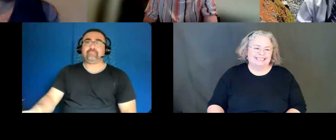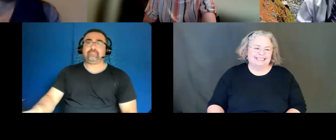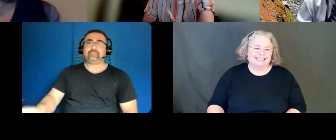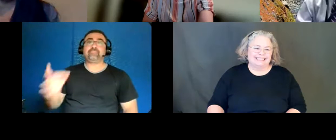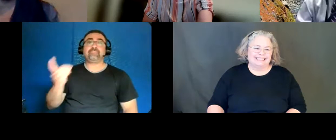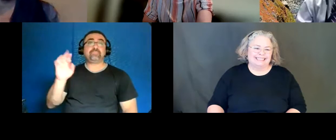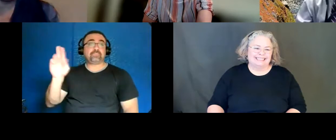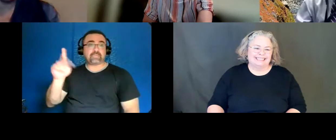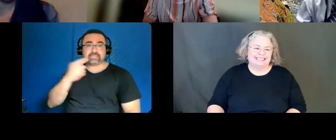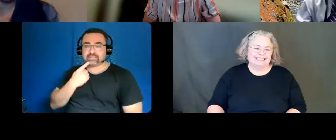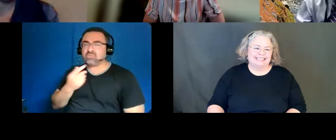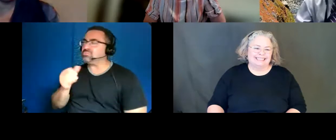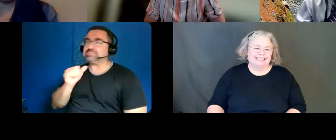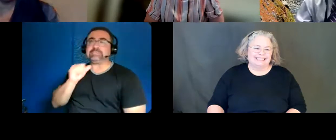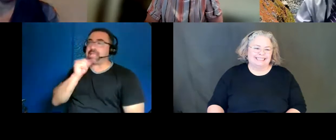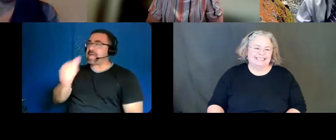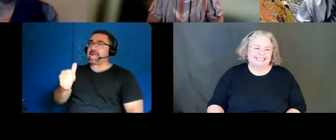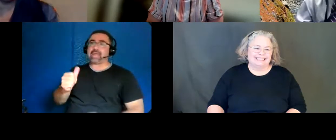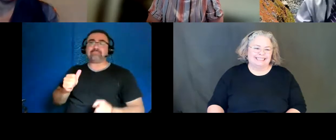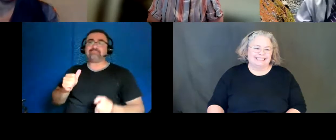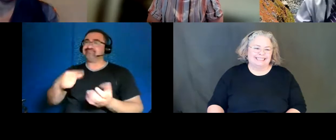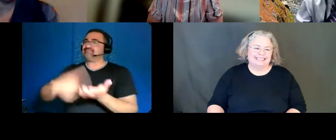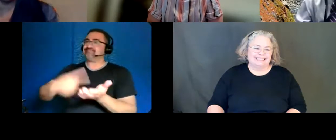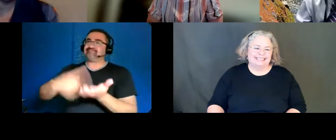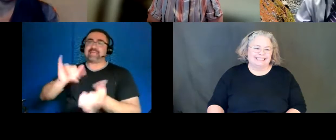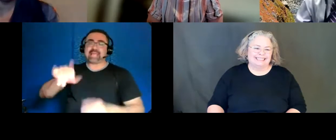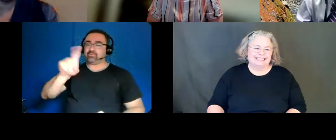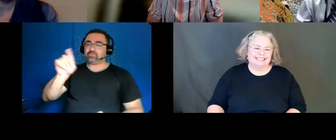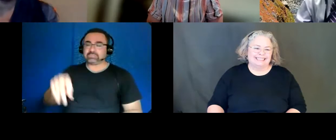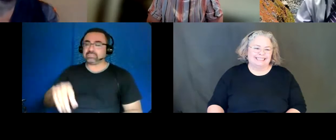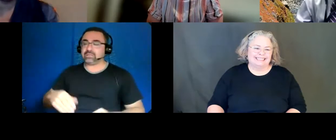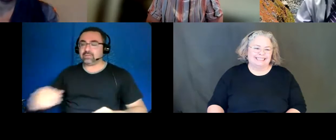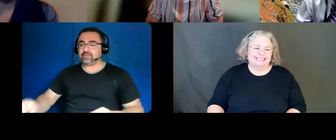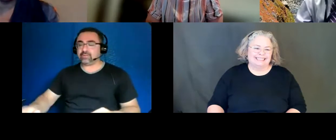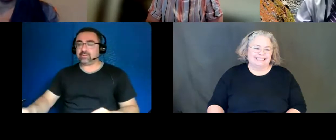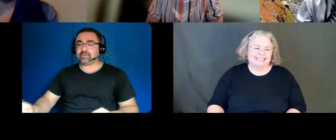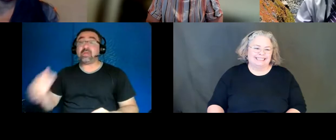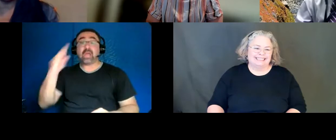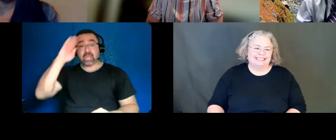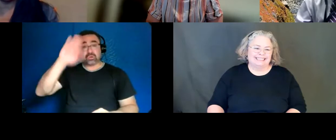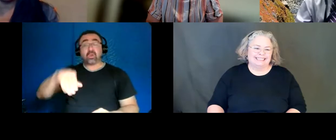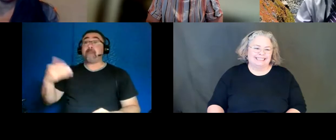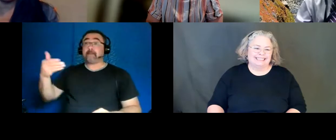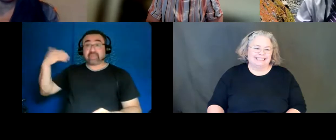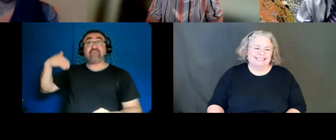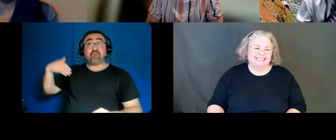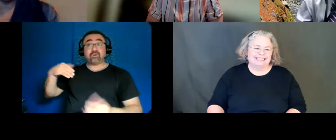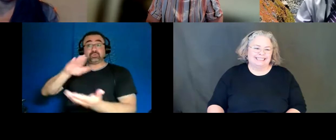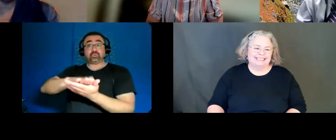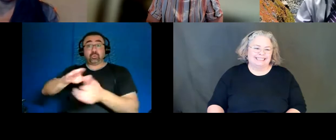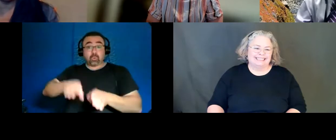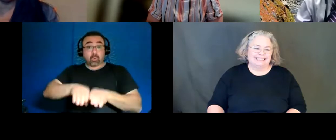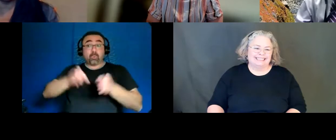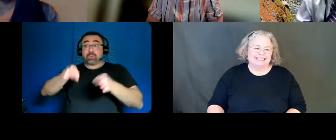We have not actually approached that question. I know that previously when schools were opening